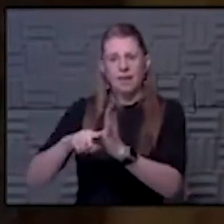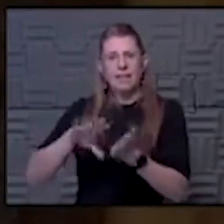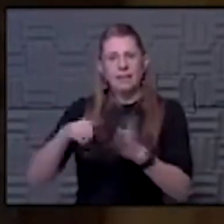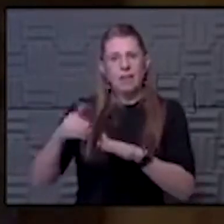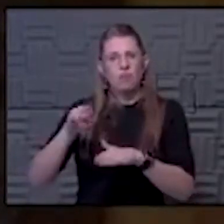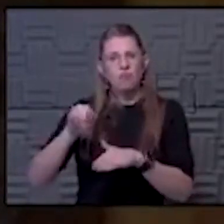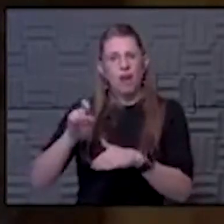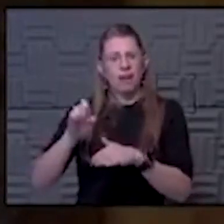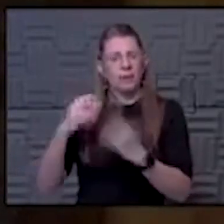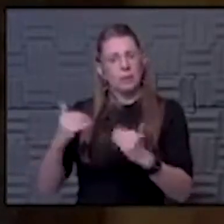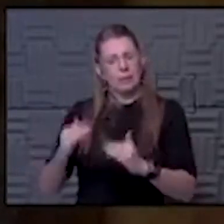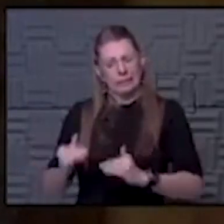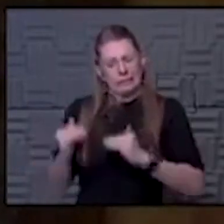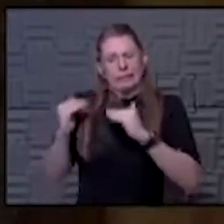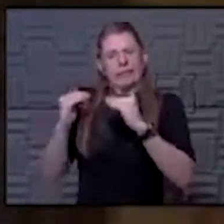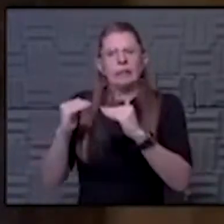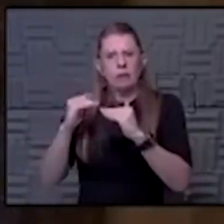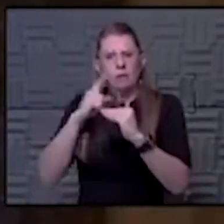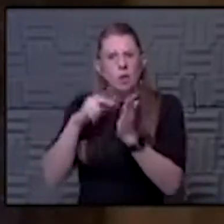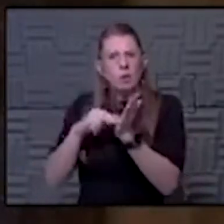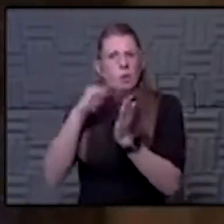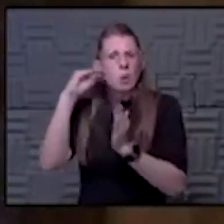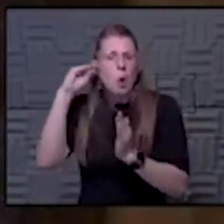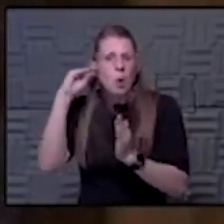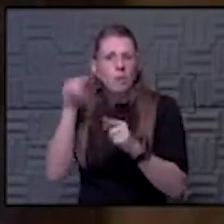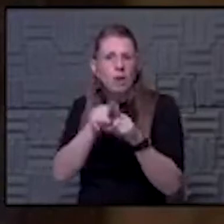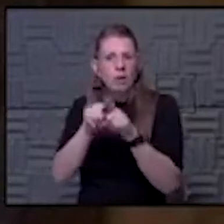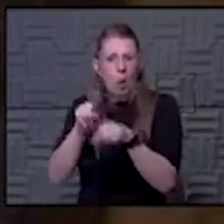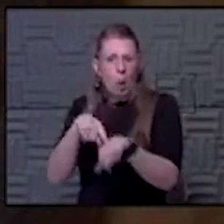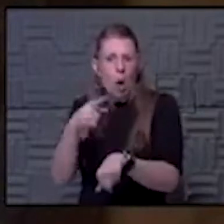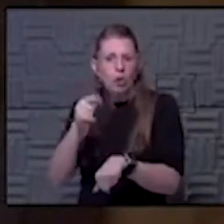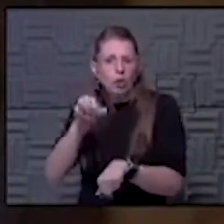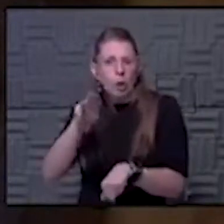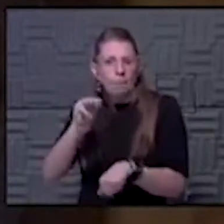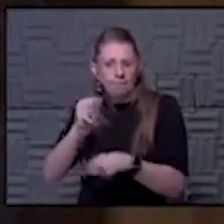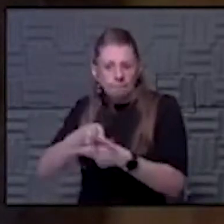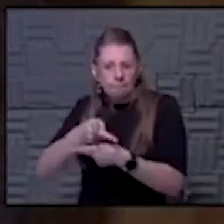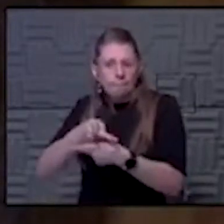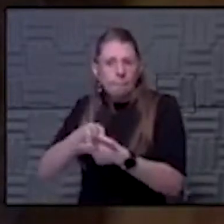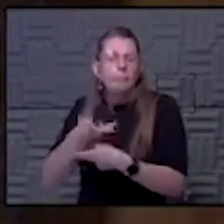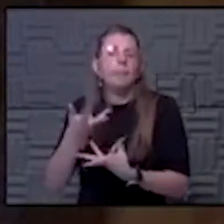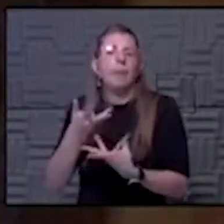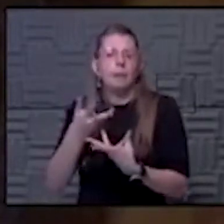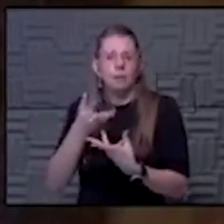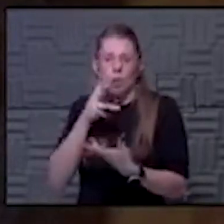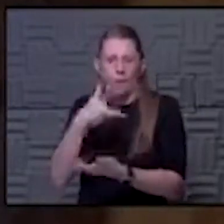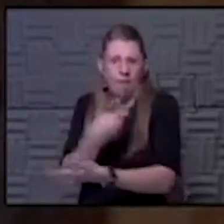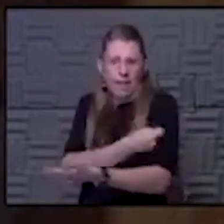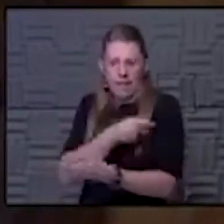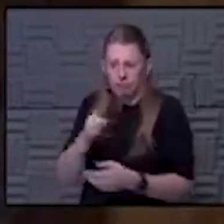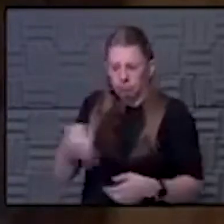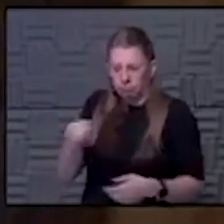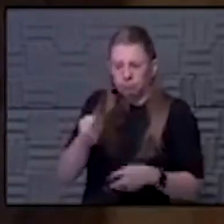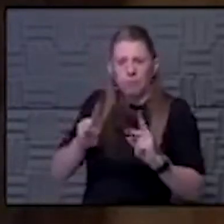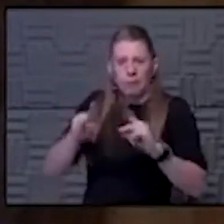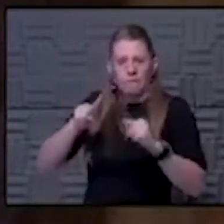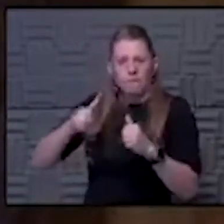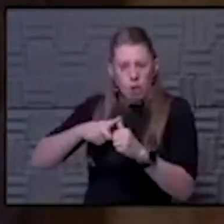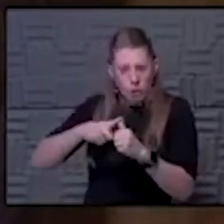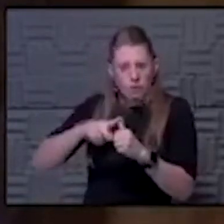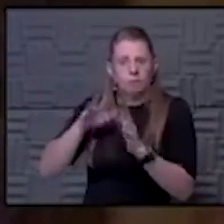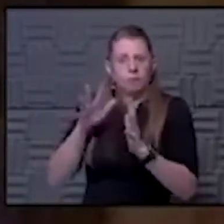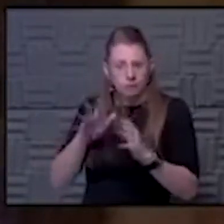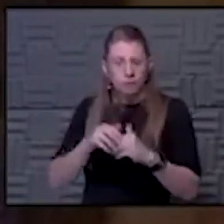highest in those kinds of facilities, so we've got to do all we can to protect those folks. So we'll do that. Then